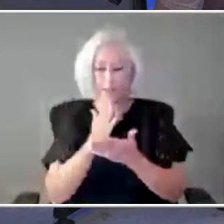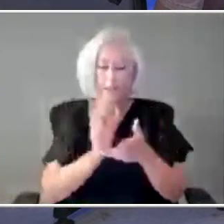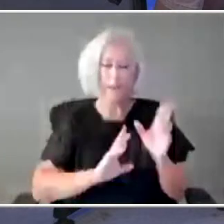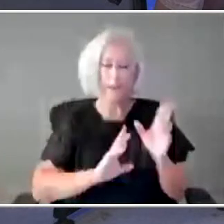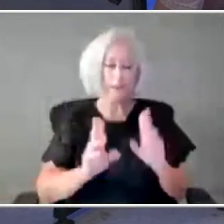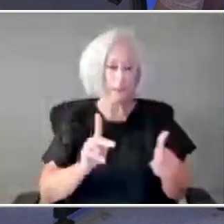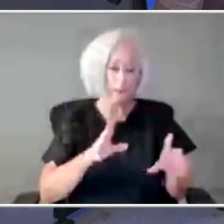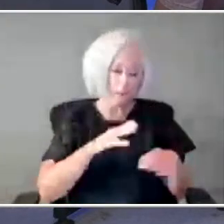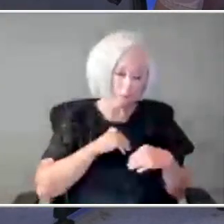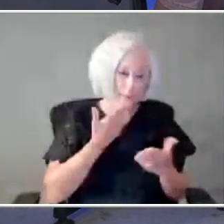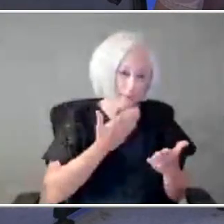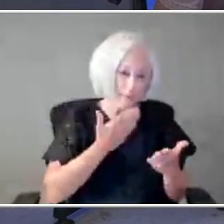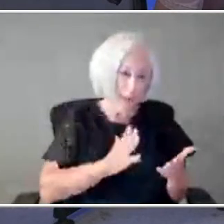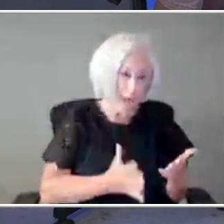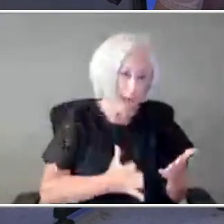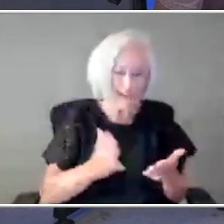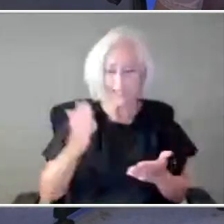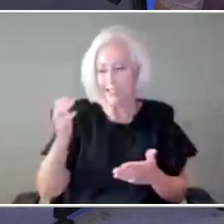was your chemo